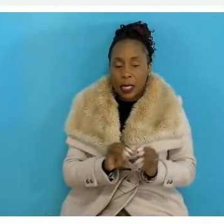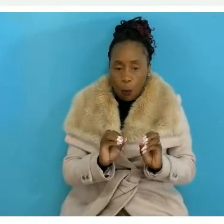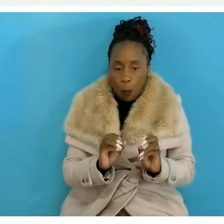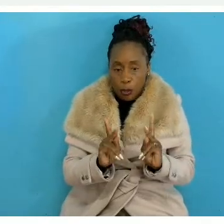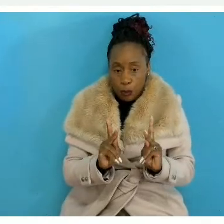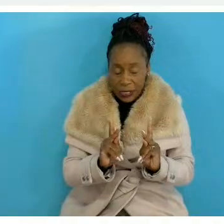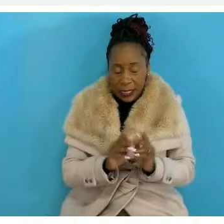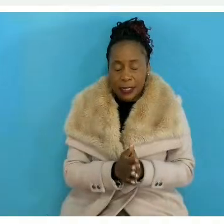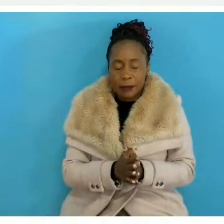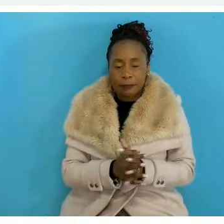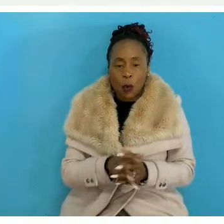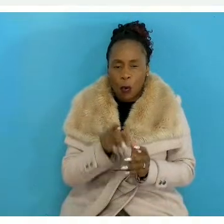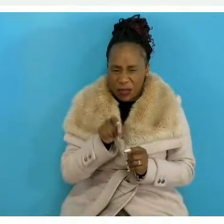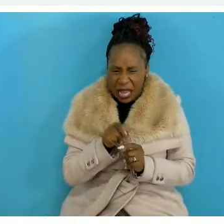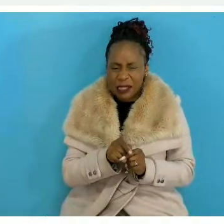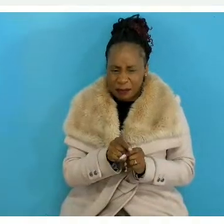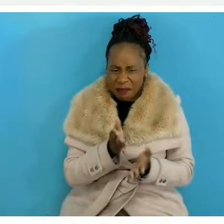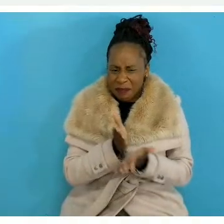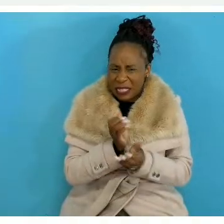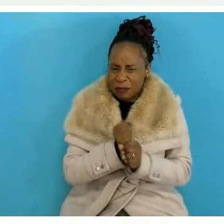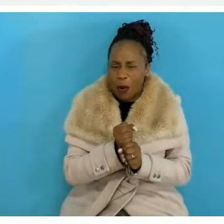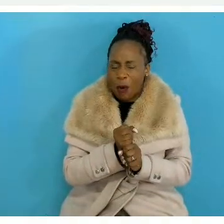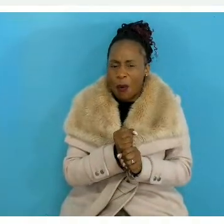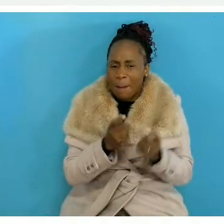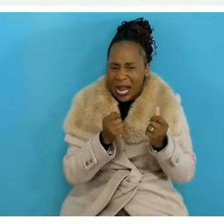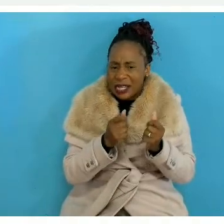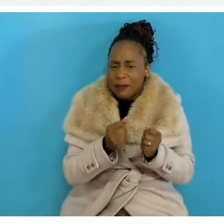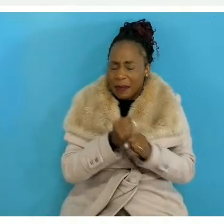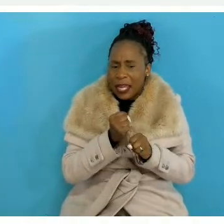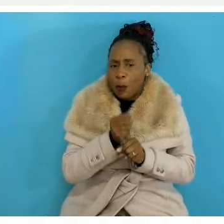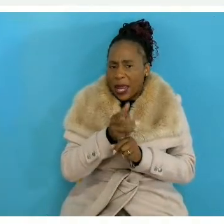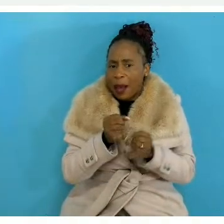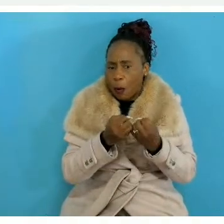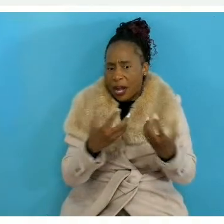opportunity and the availability of your business.